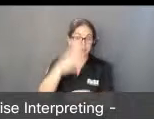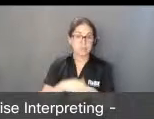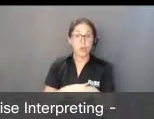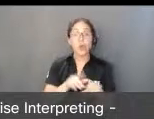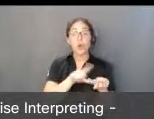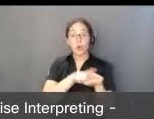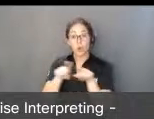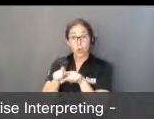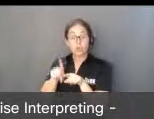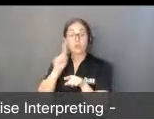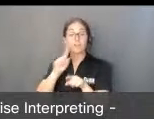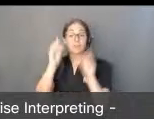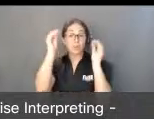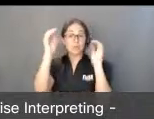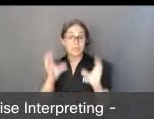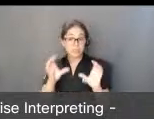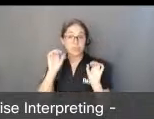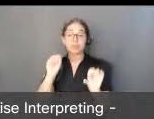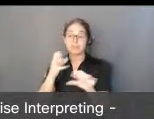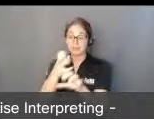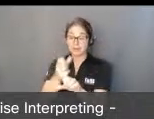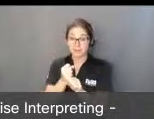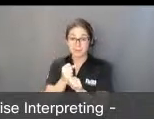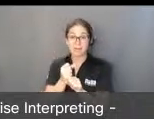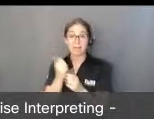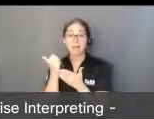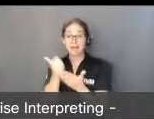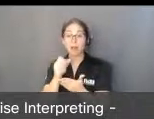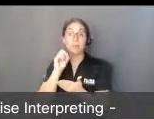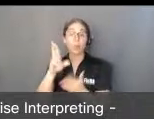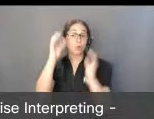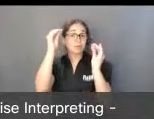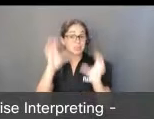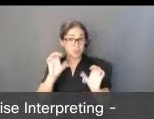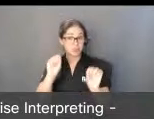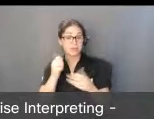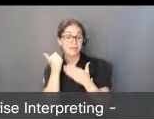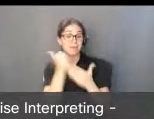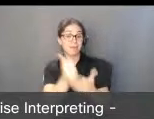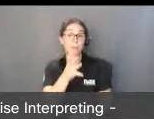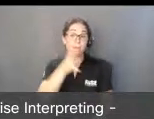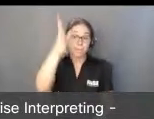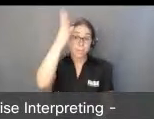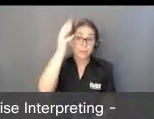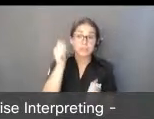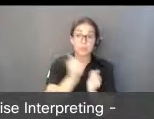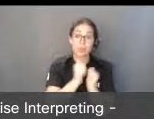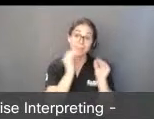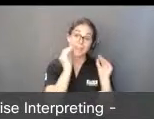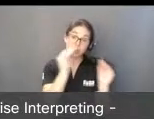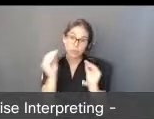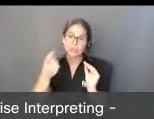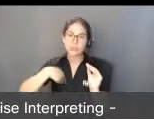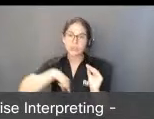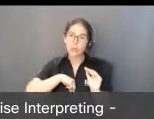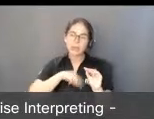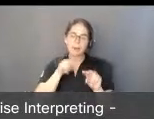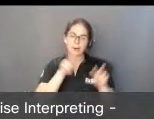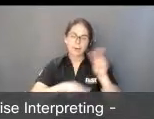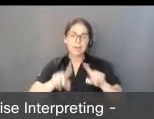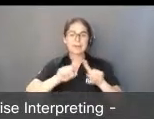help as far as support parents with the instruction. We're looking at, you know, the various options for